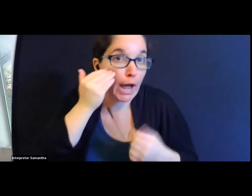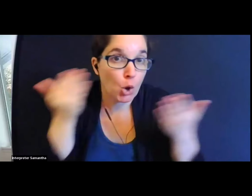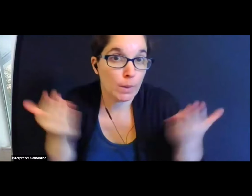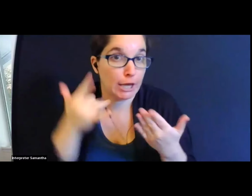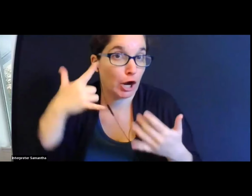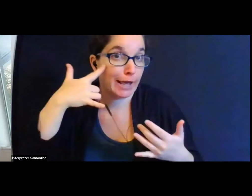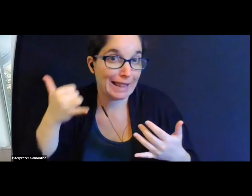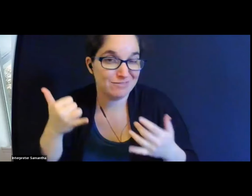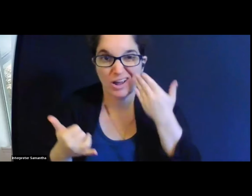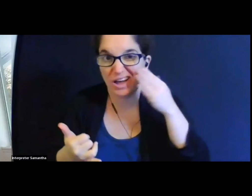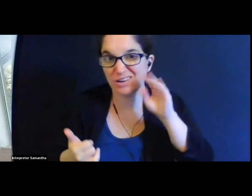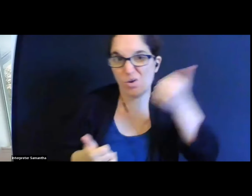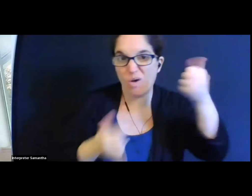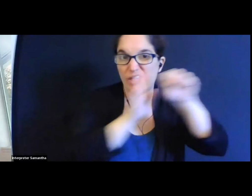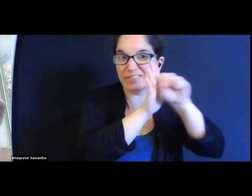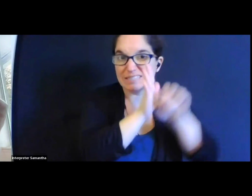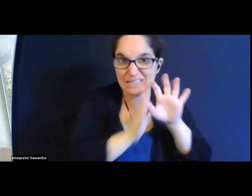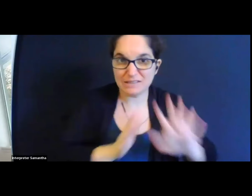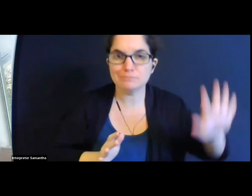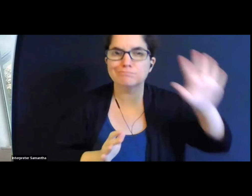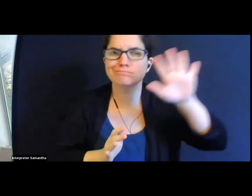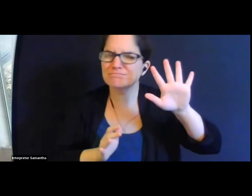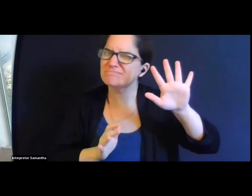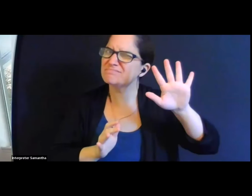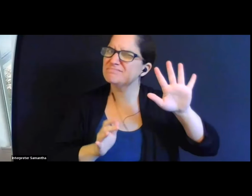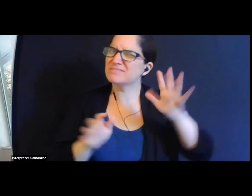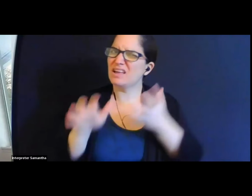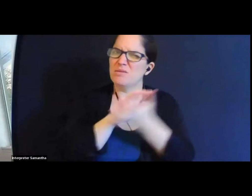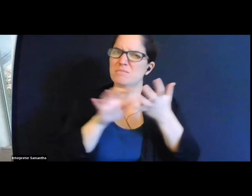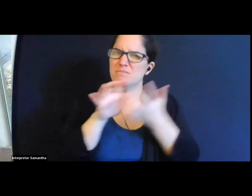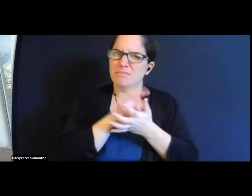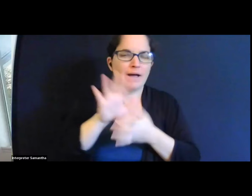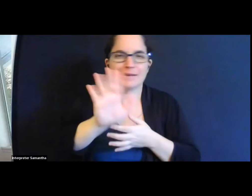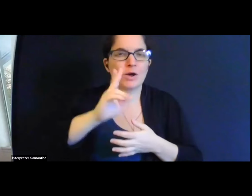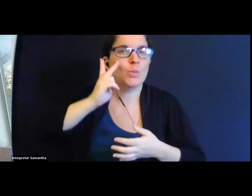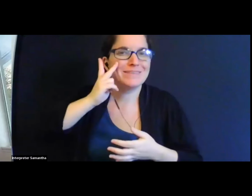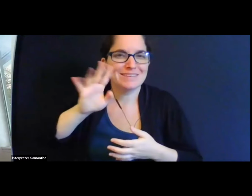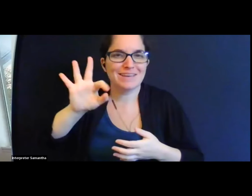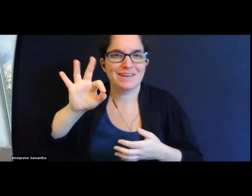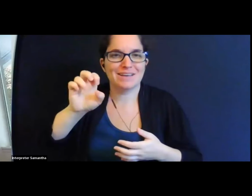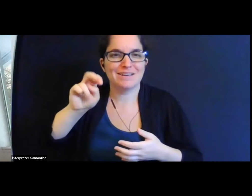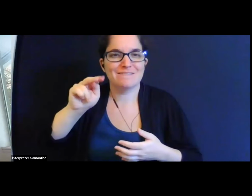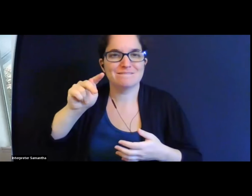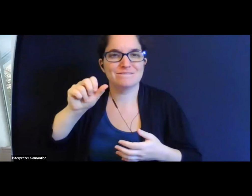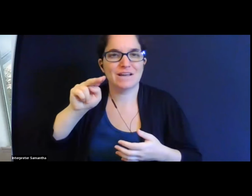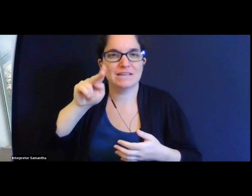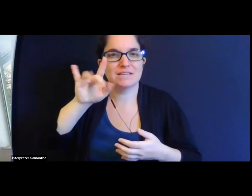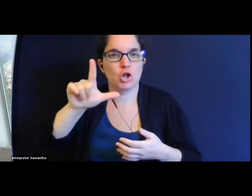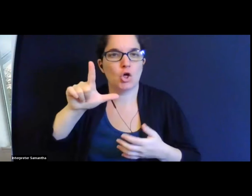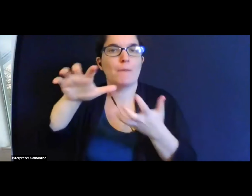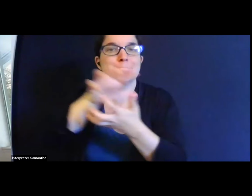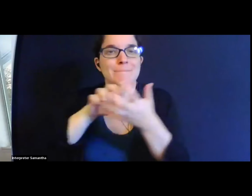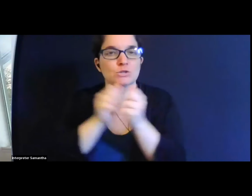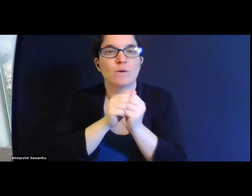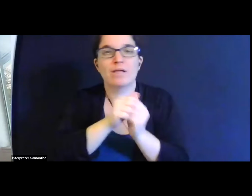country. We're not seeing cannabis with fentanyl as much as we're seeing fentanyl in other things, but we are seeing it. It is definitely